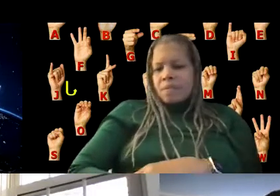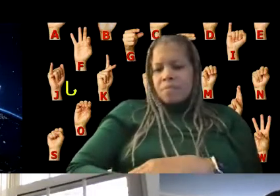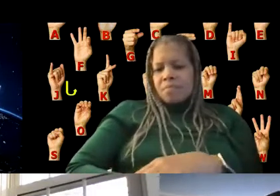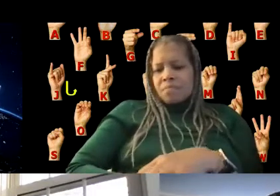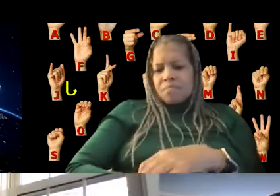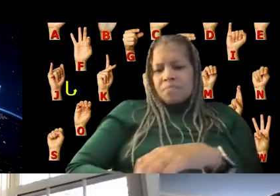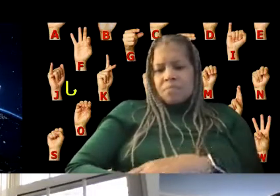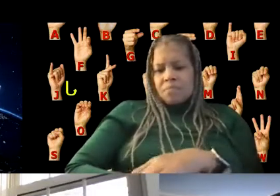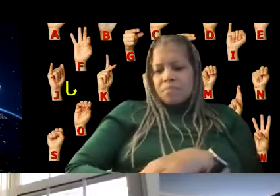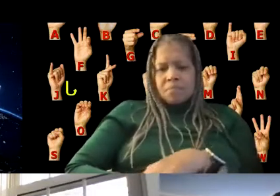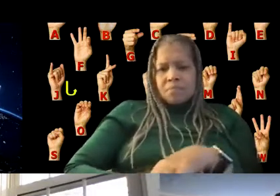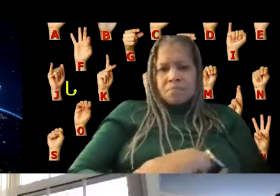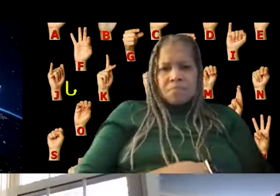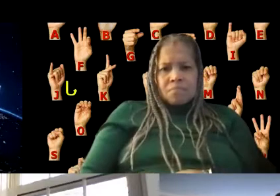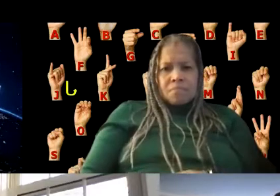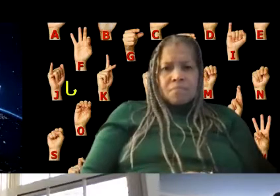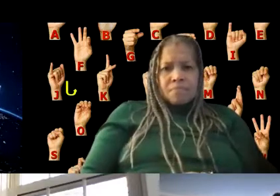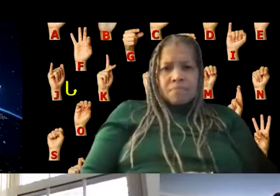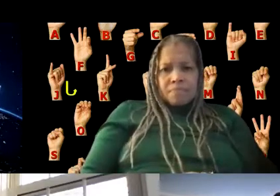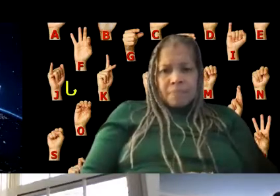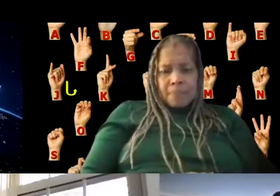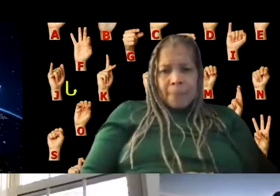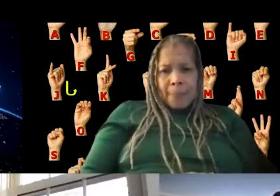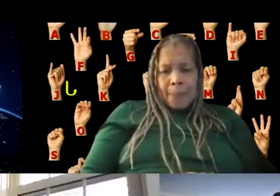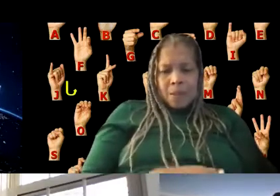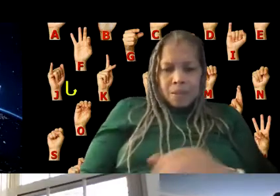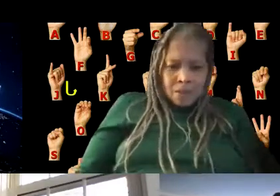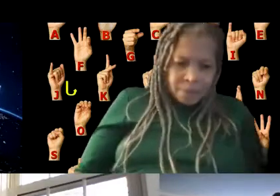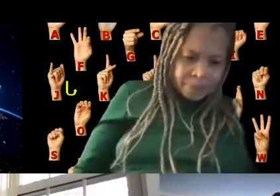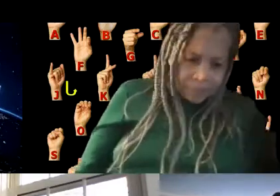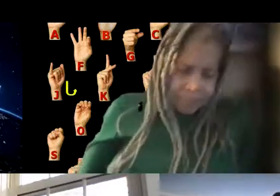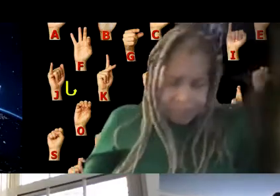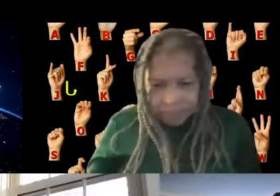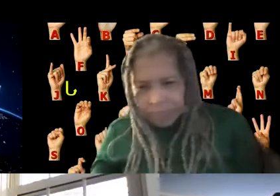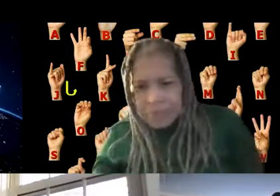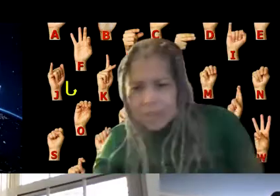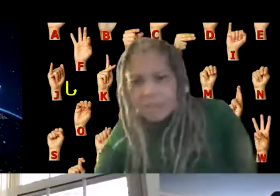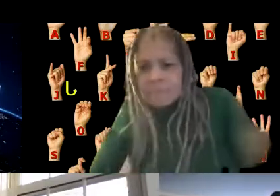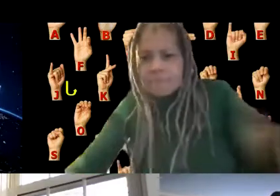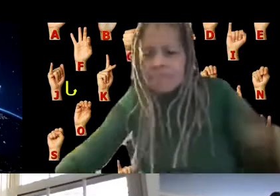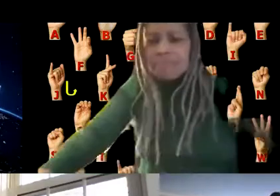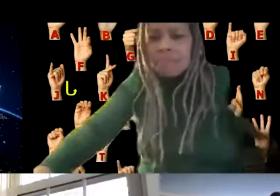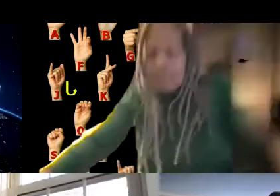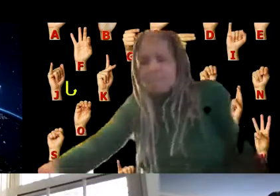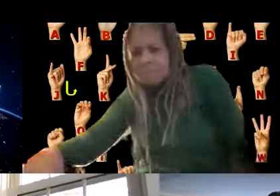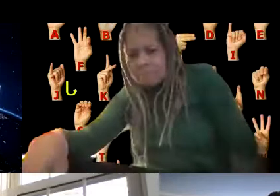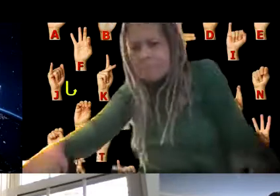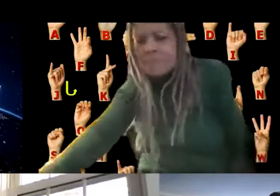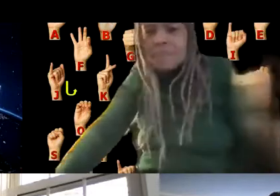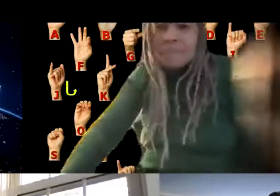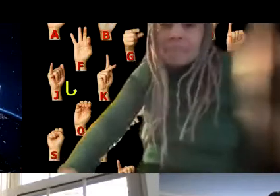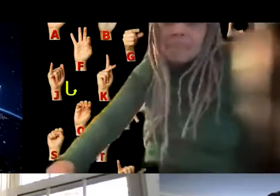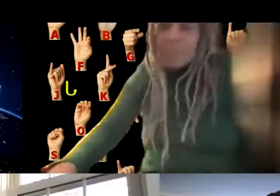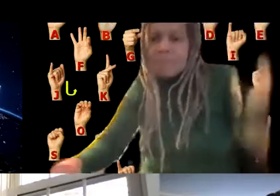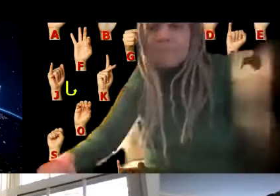I think that some of it also is that it perpetuates ideas whose time have really passed, right?